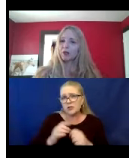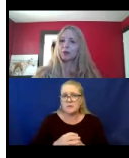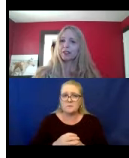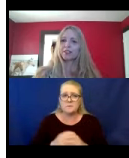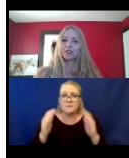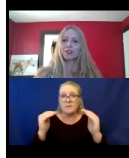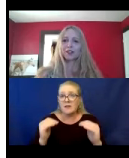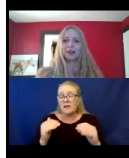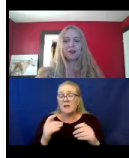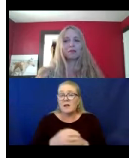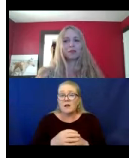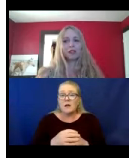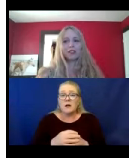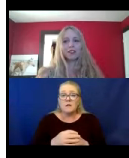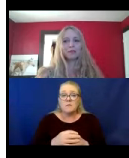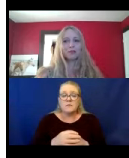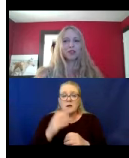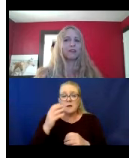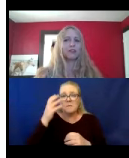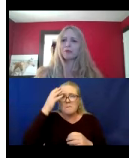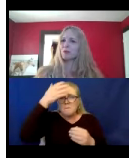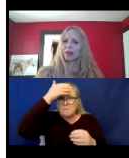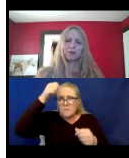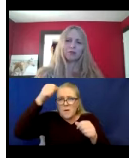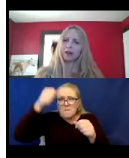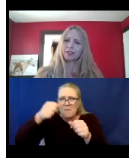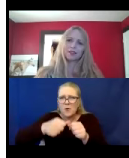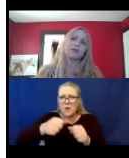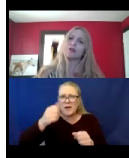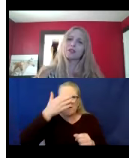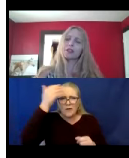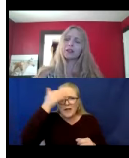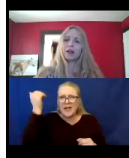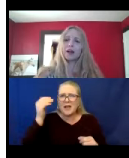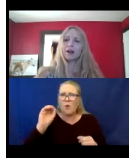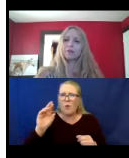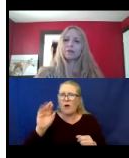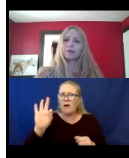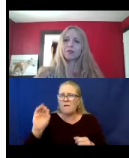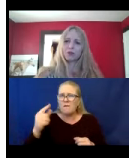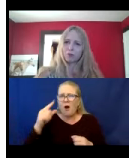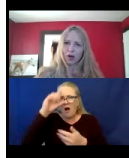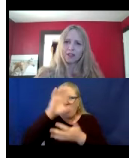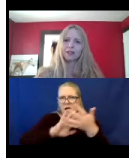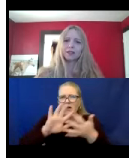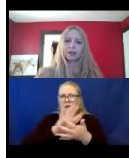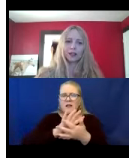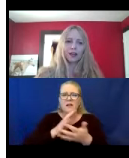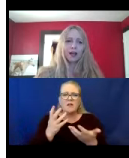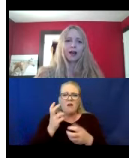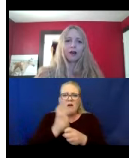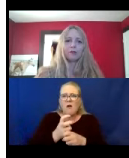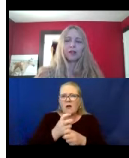and frequent indecision. Depression symptoms cause sort of a brain fog and difficulty sort of